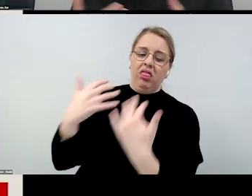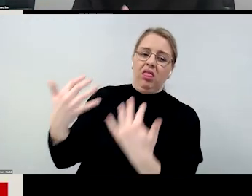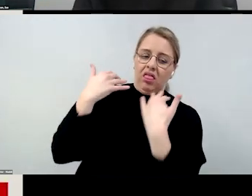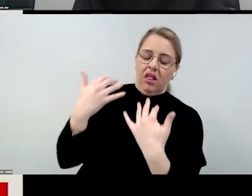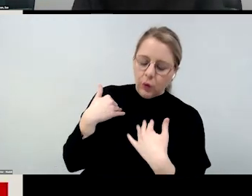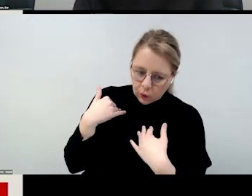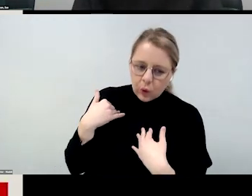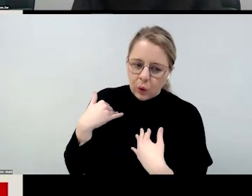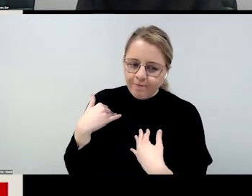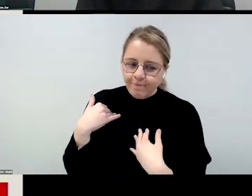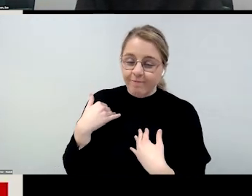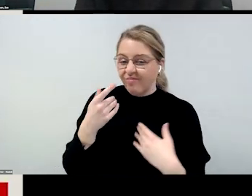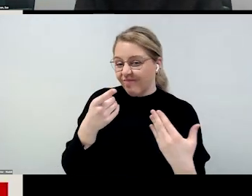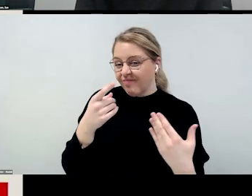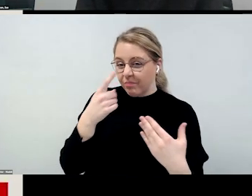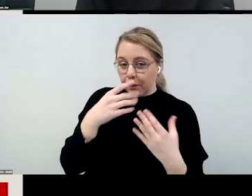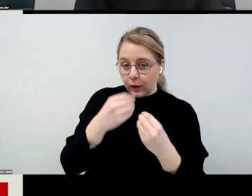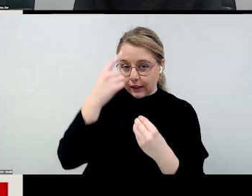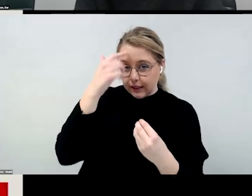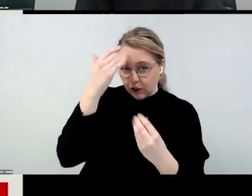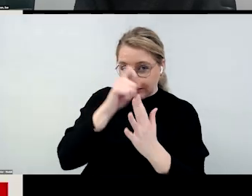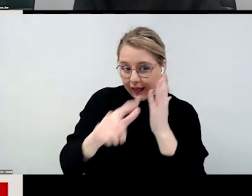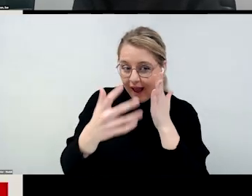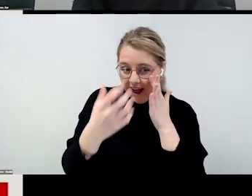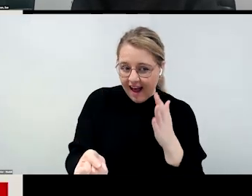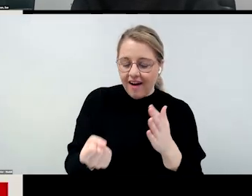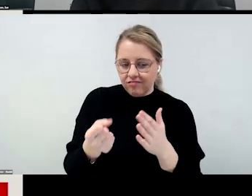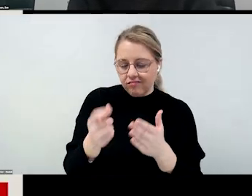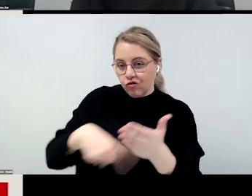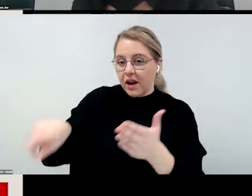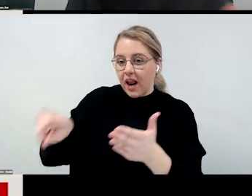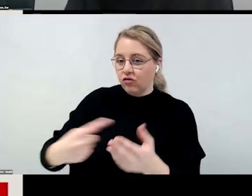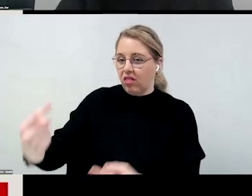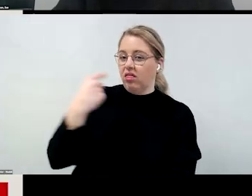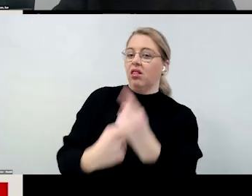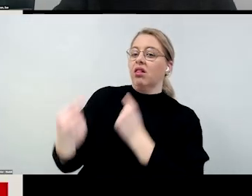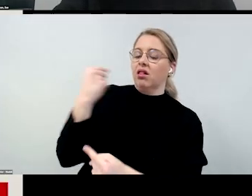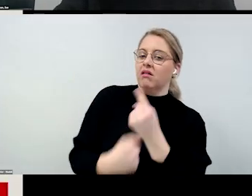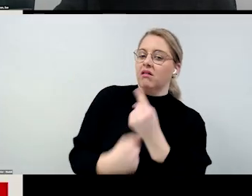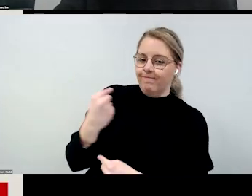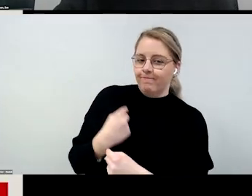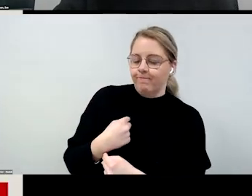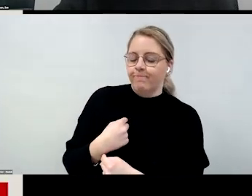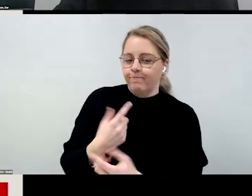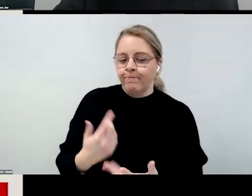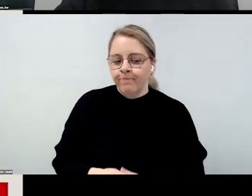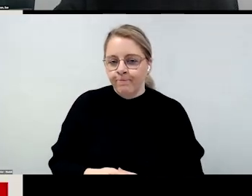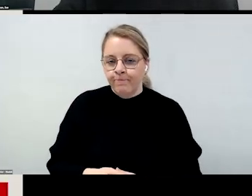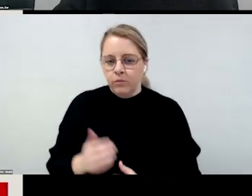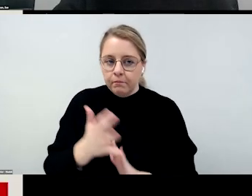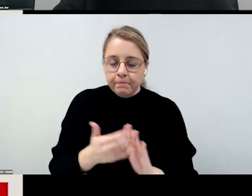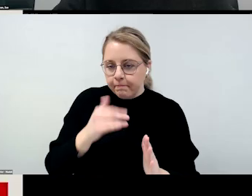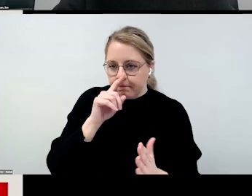of discrimination in the community that people with intellectual disability can face, which pose further barriers in their capacity to